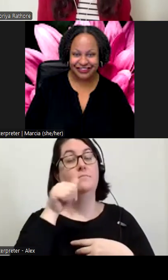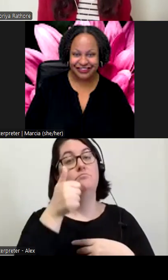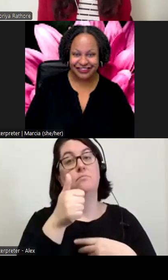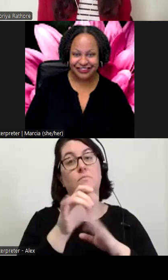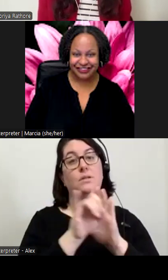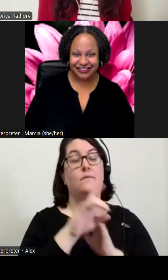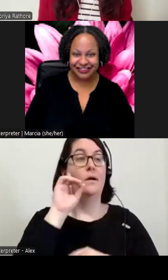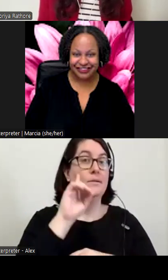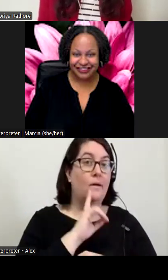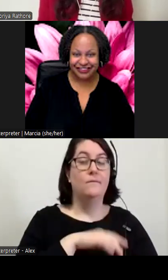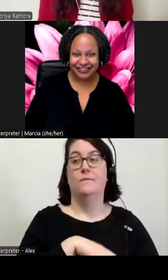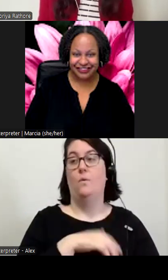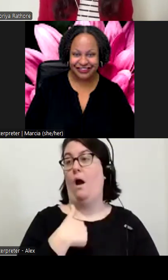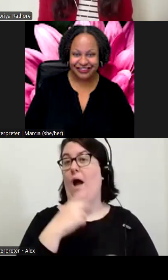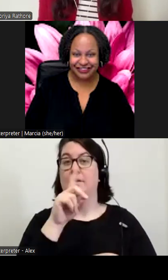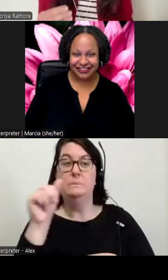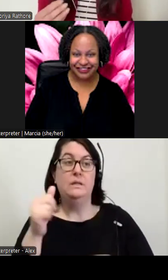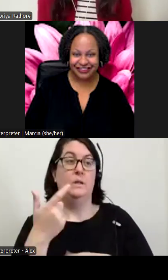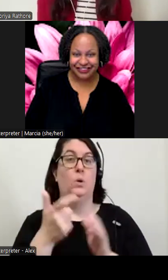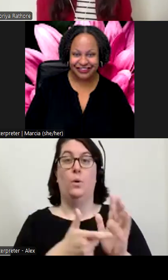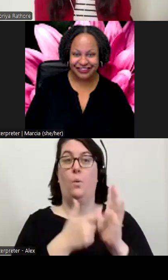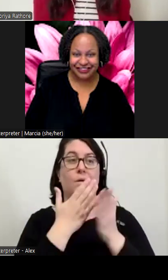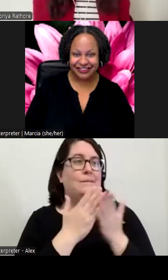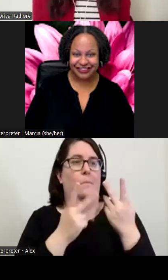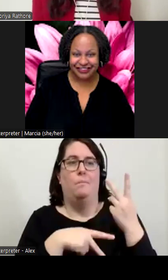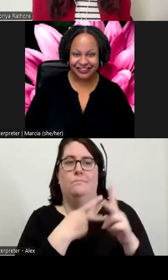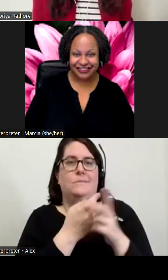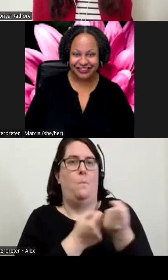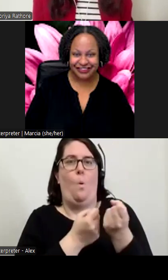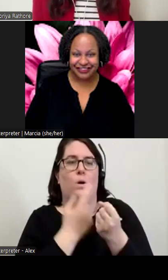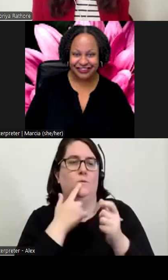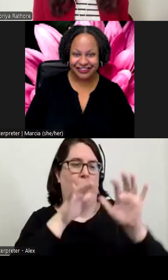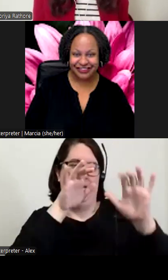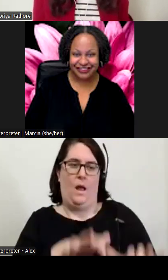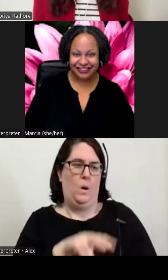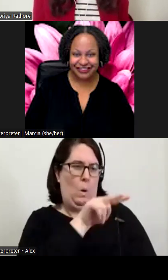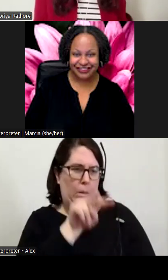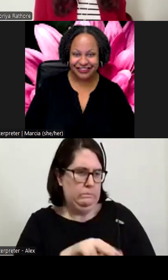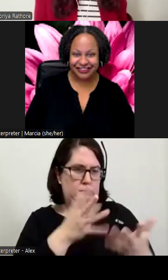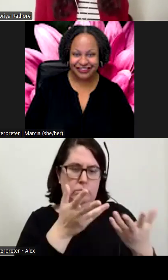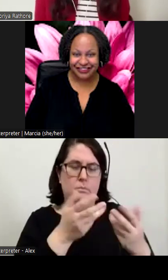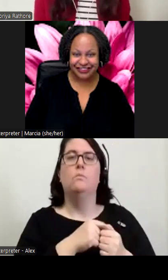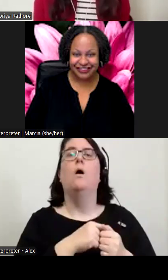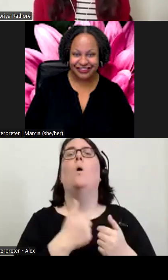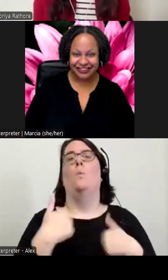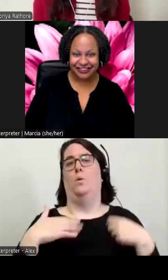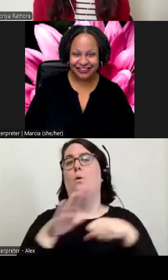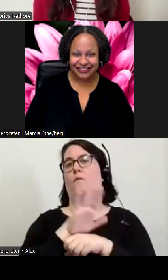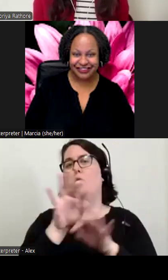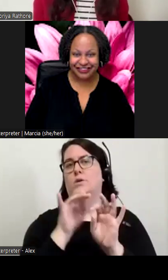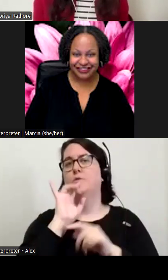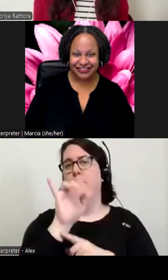as deaf or have a disability and you require some support to submit your actual application, we'll cover the cost of that